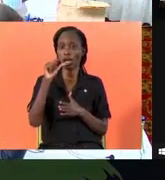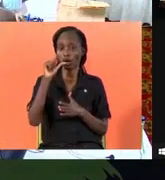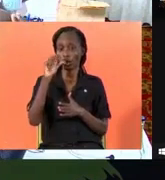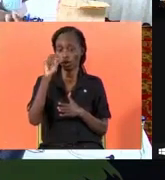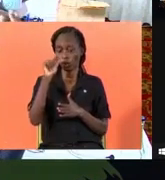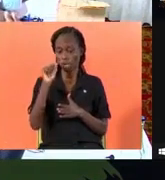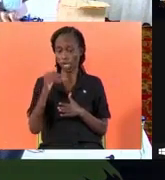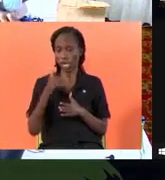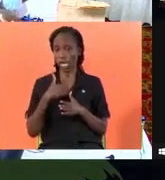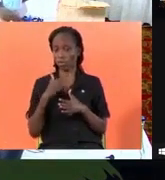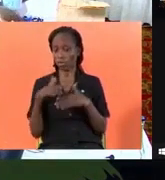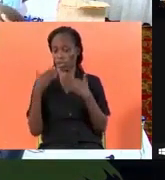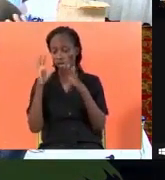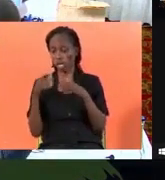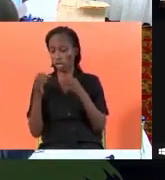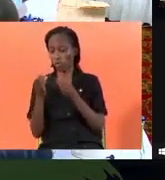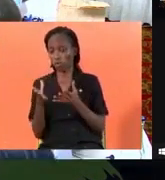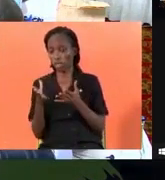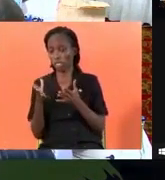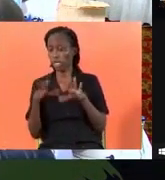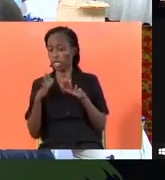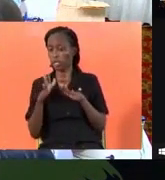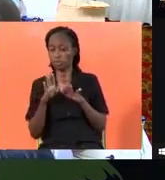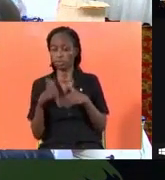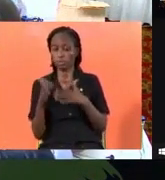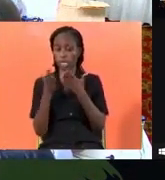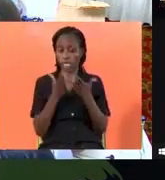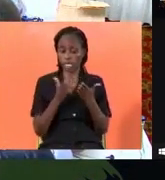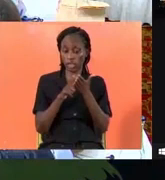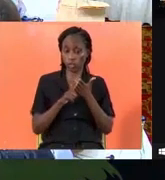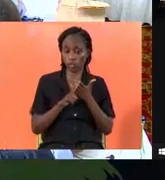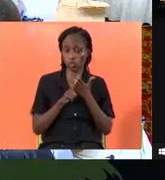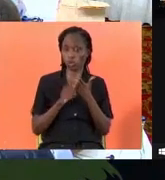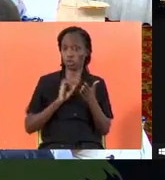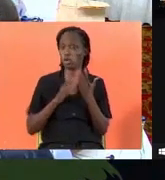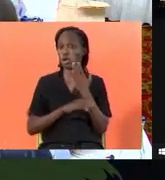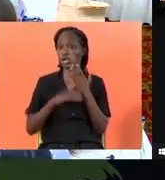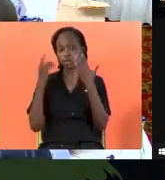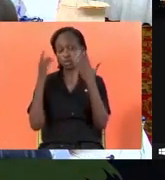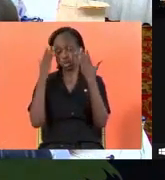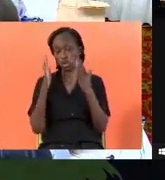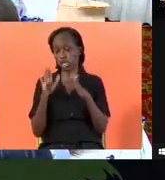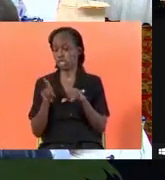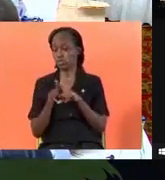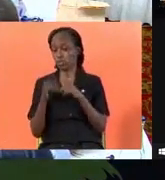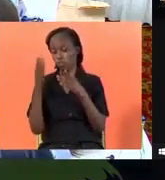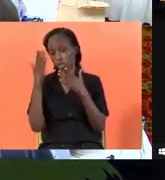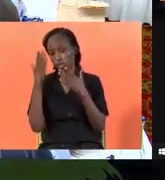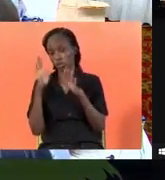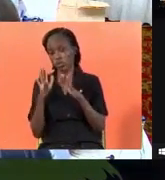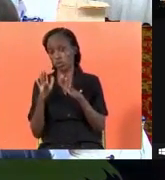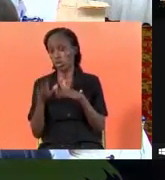We don't know how many creditors we have or lenders. We don't know how much of the debt has